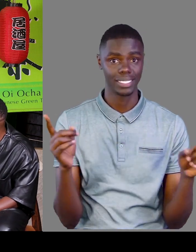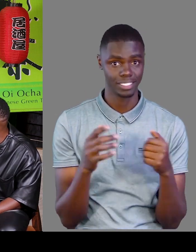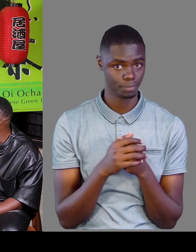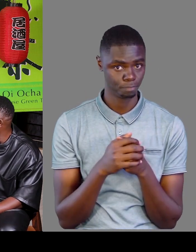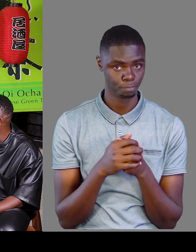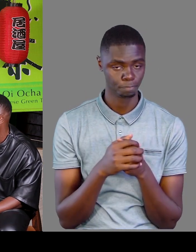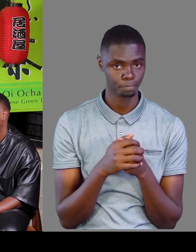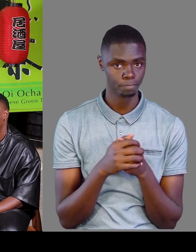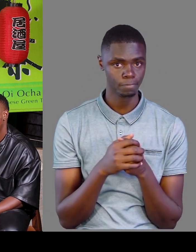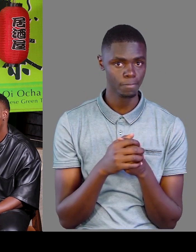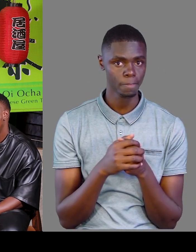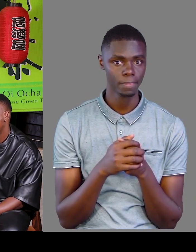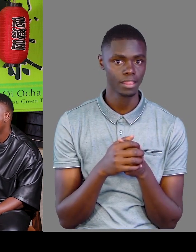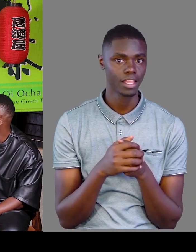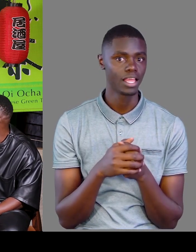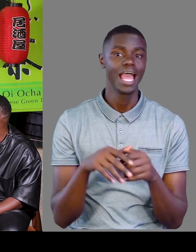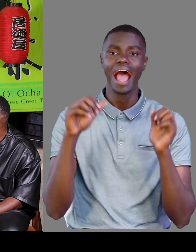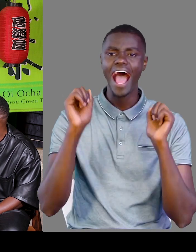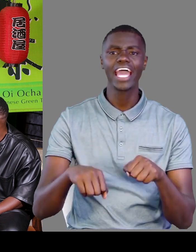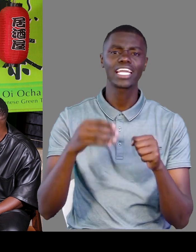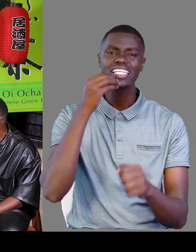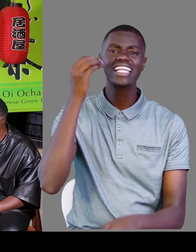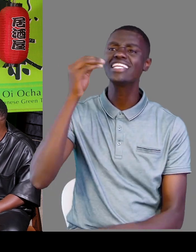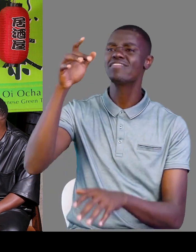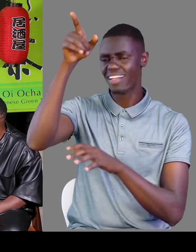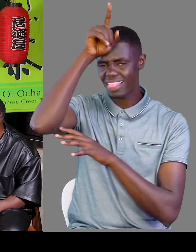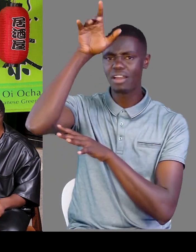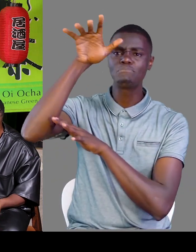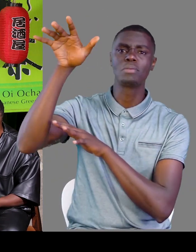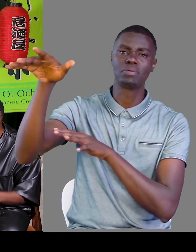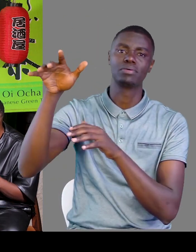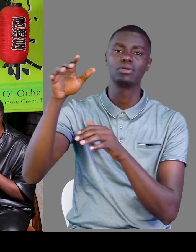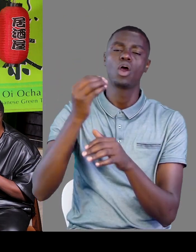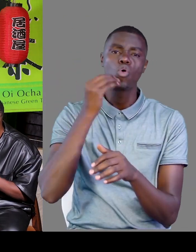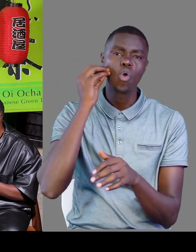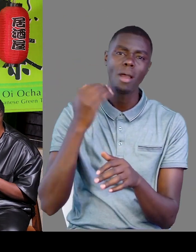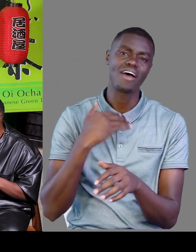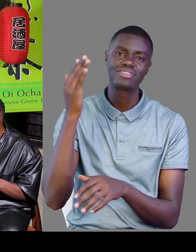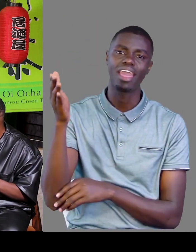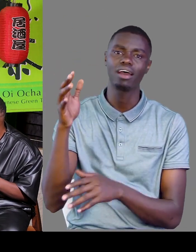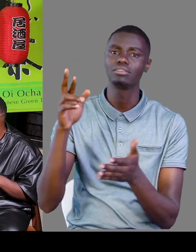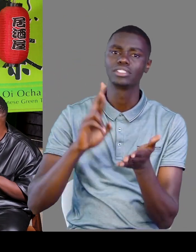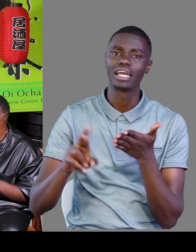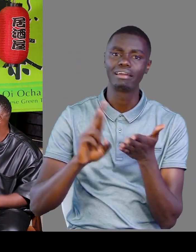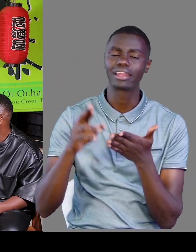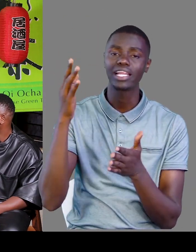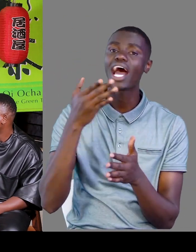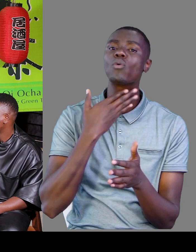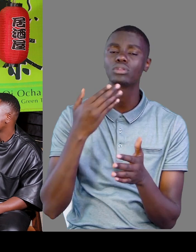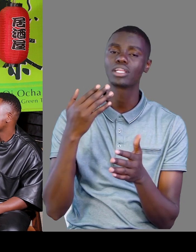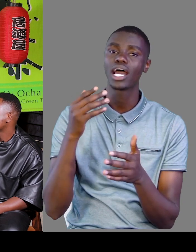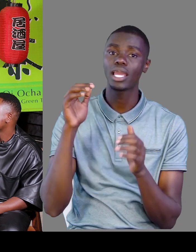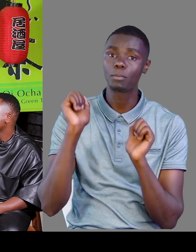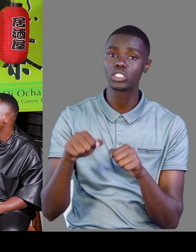Lakini si ati siwezi ishi mtaani. Tuna keja mtaani, iko imerentiwa, naweza enda kuishi